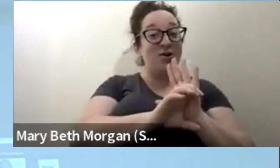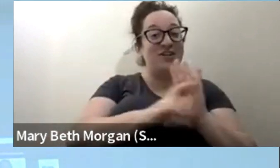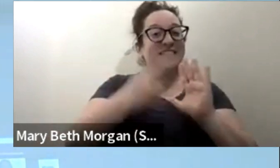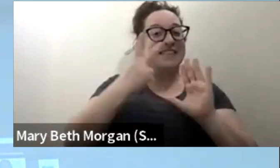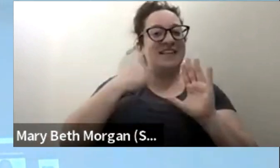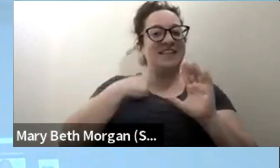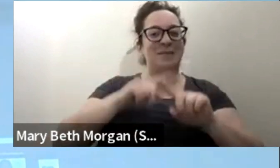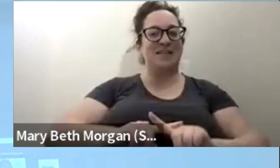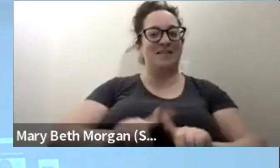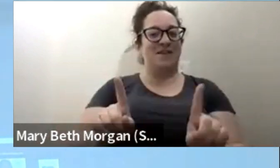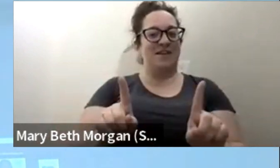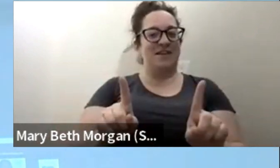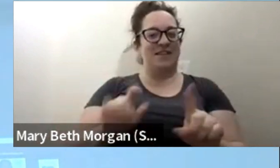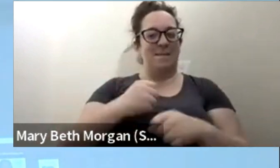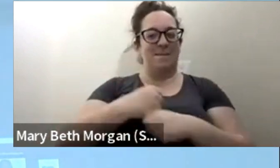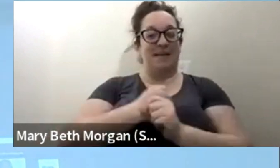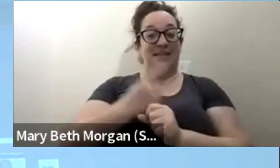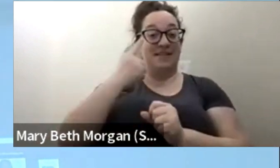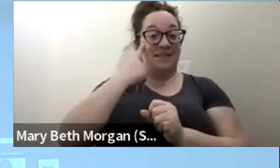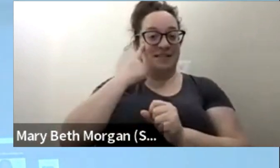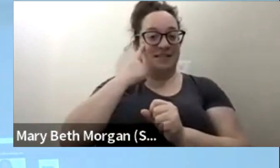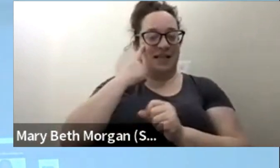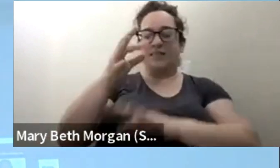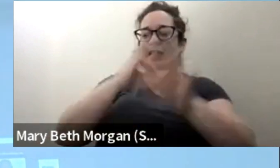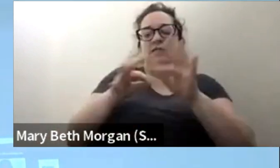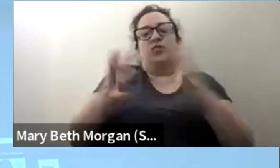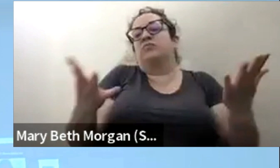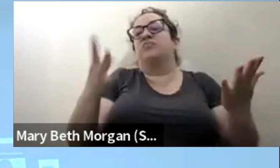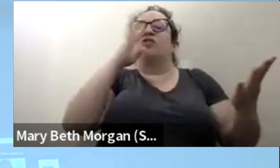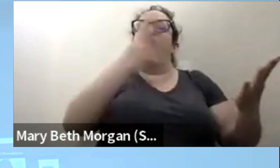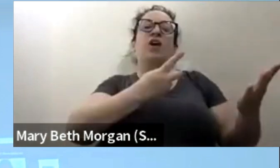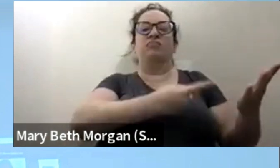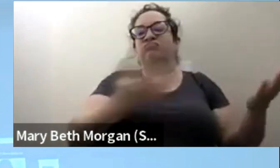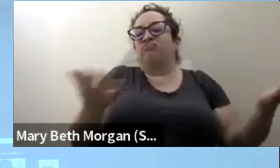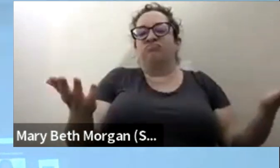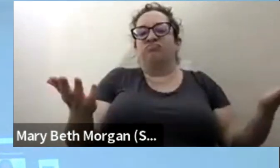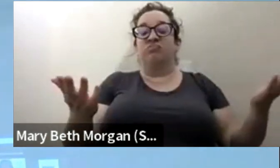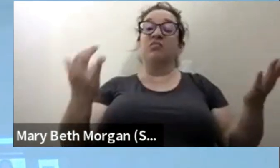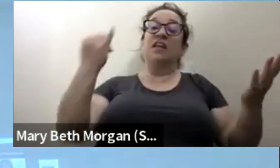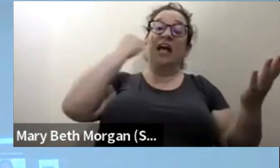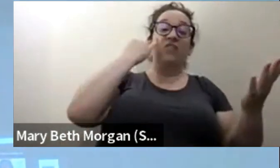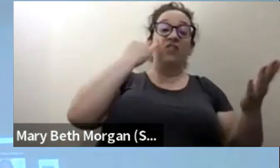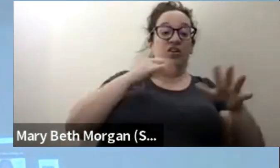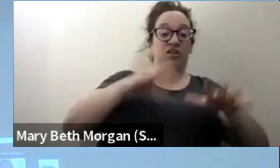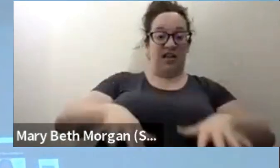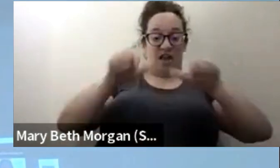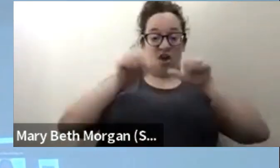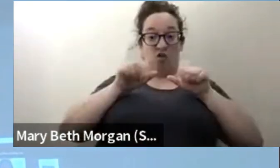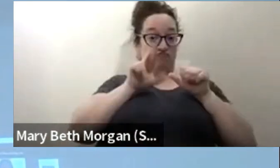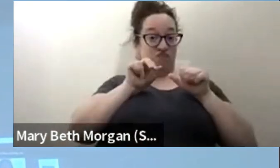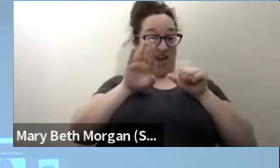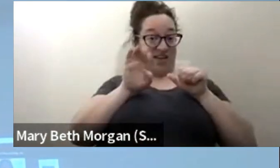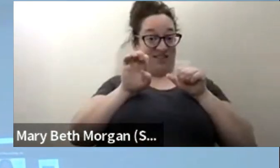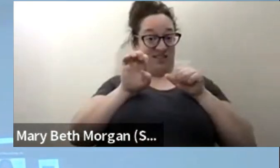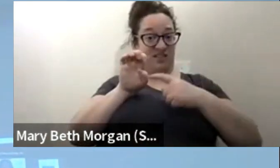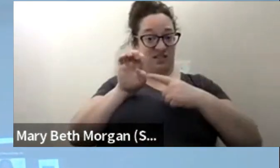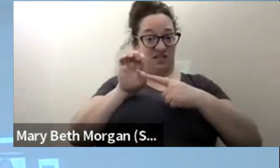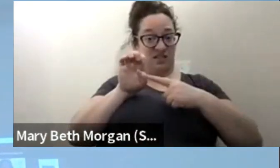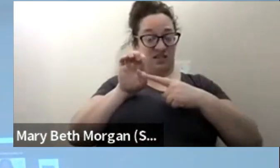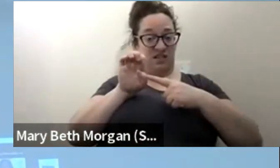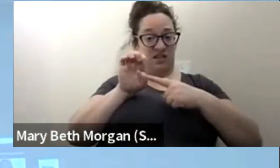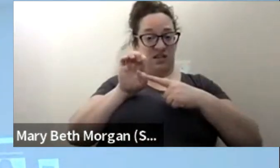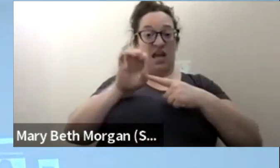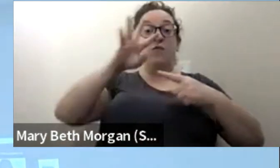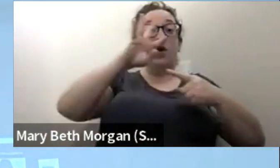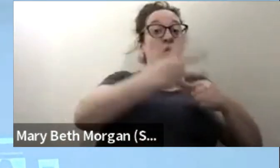you run with that. The character's seeing something totally different from what you see. Is that making sense? Rather than we're just ignoring this. Because